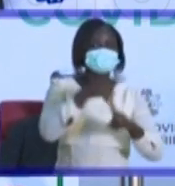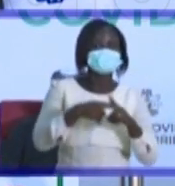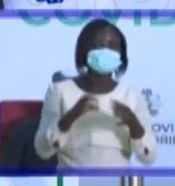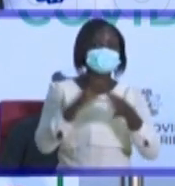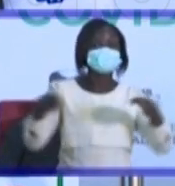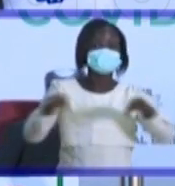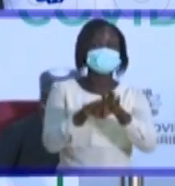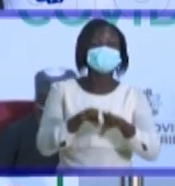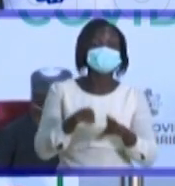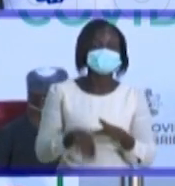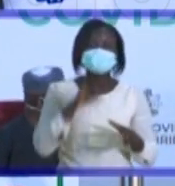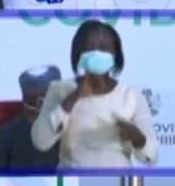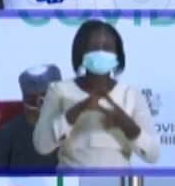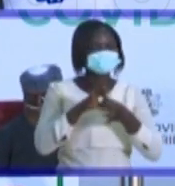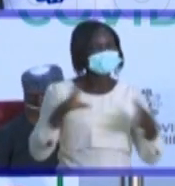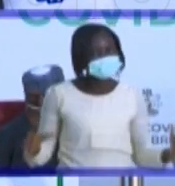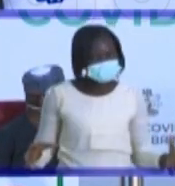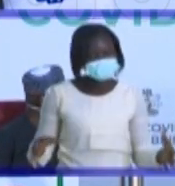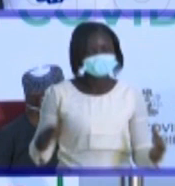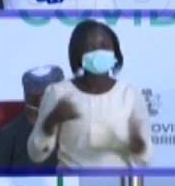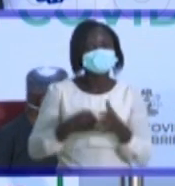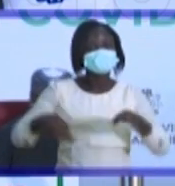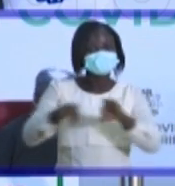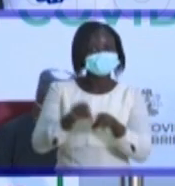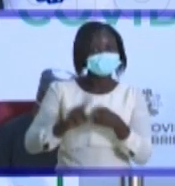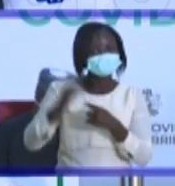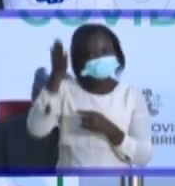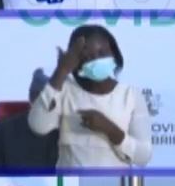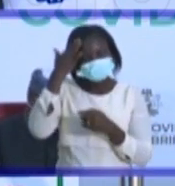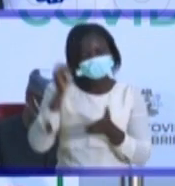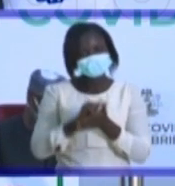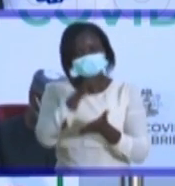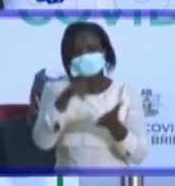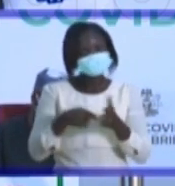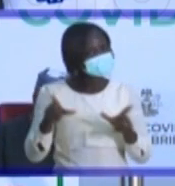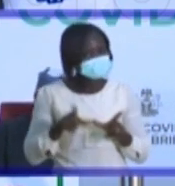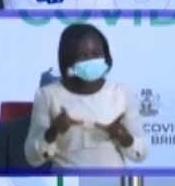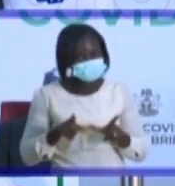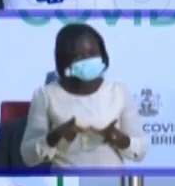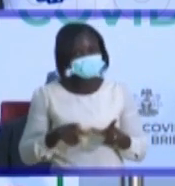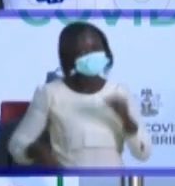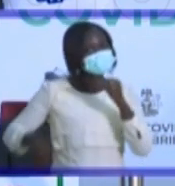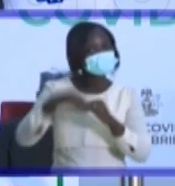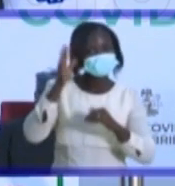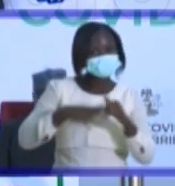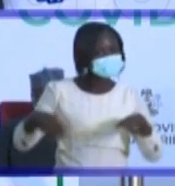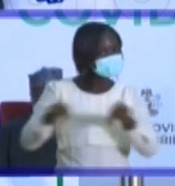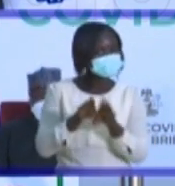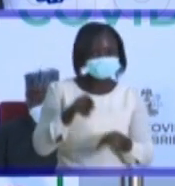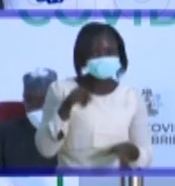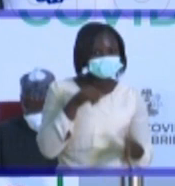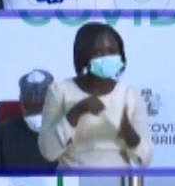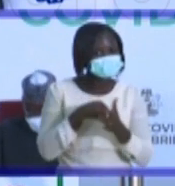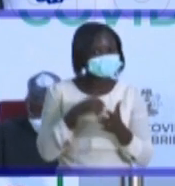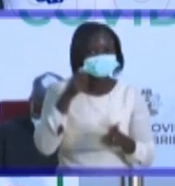relaxed. It is important to bear in mind that this phase, more than lockdown itself,